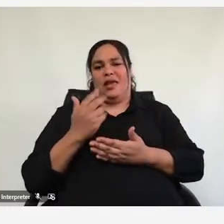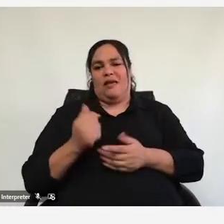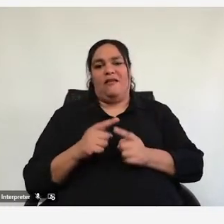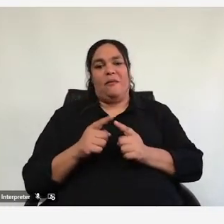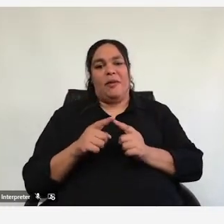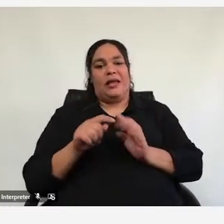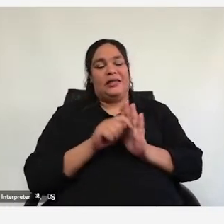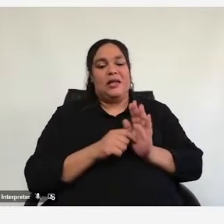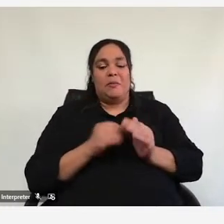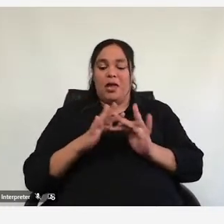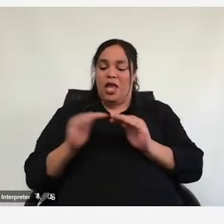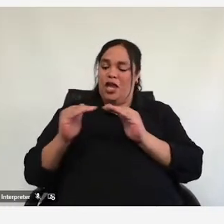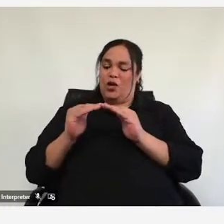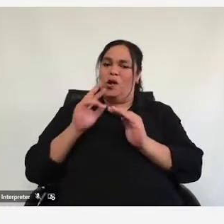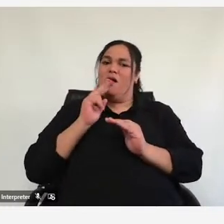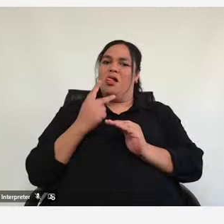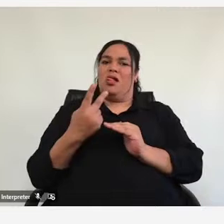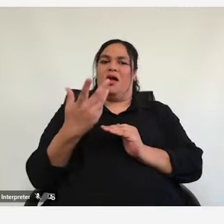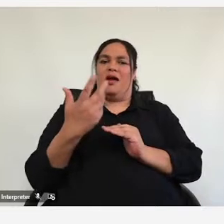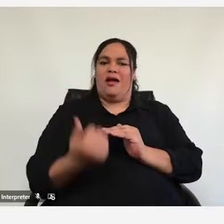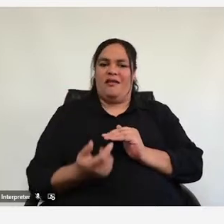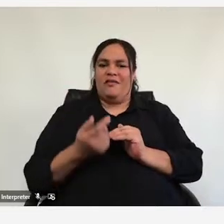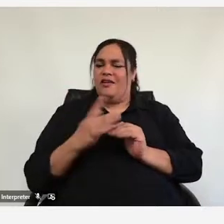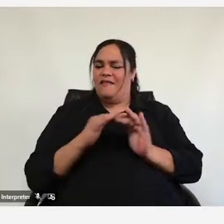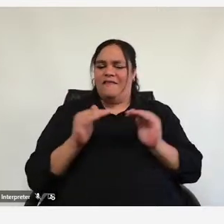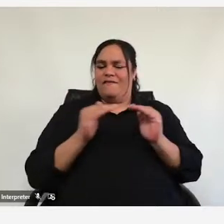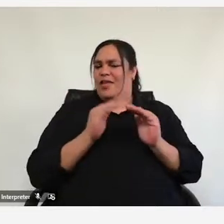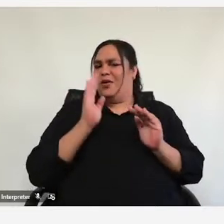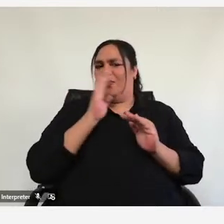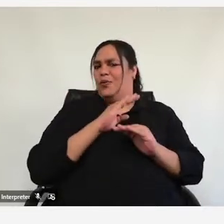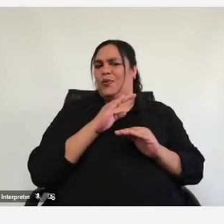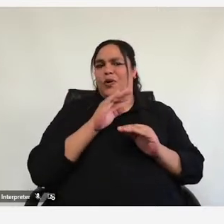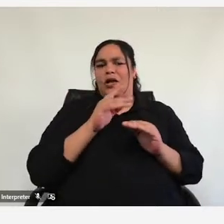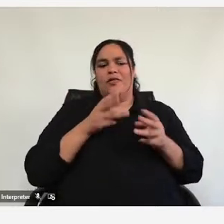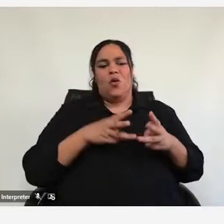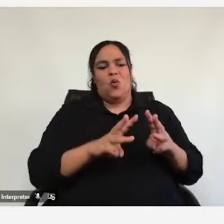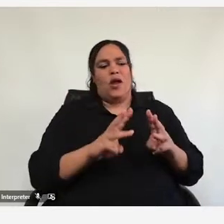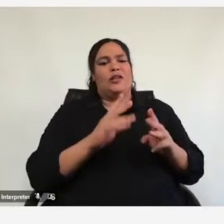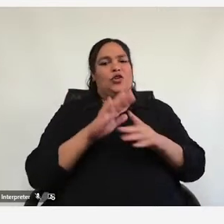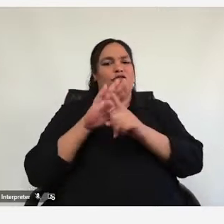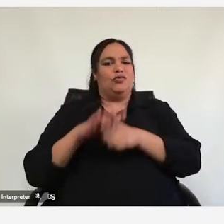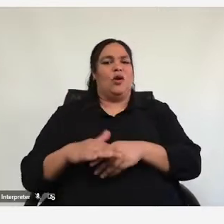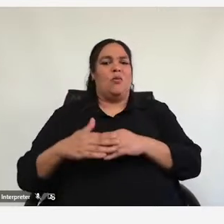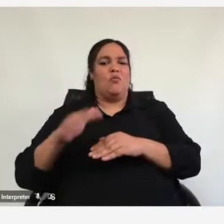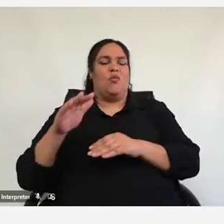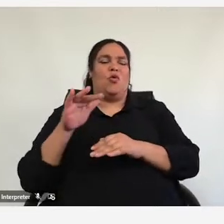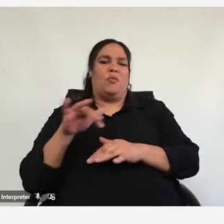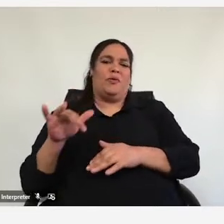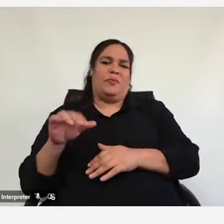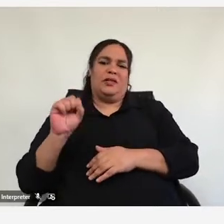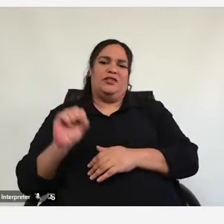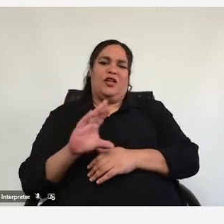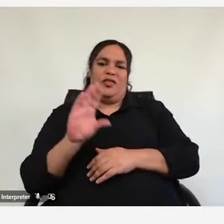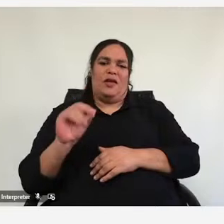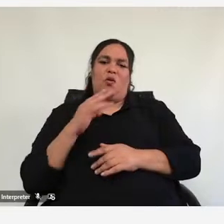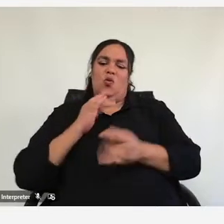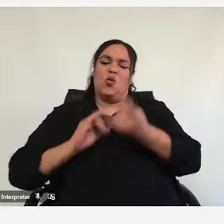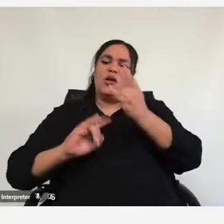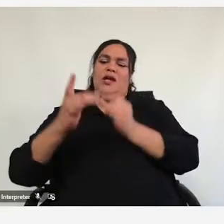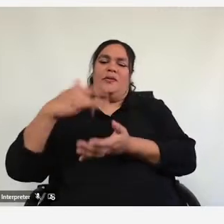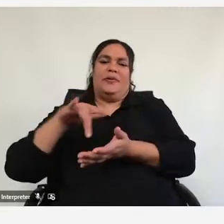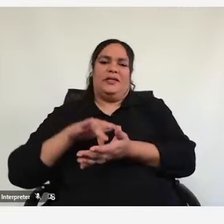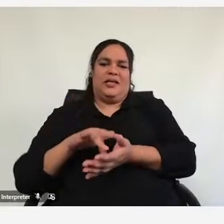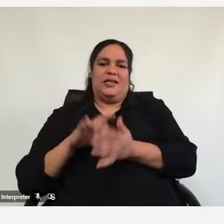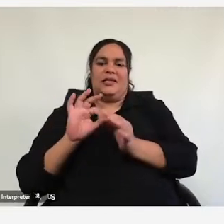term equitable is misleading. There is little fairness in a formula that disadvantages the majority of South Africans who live in urban centres